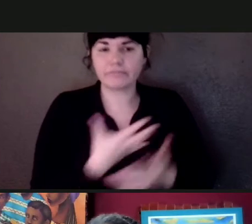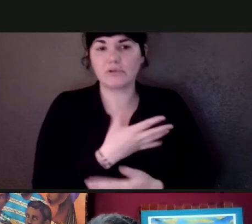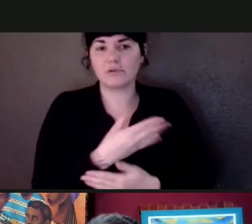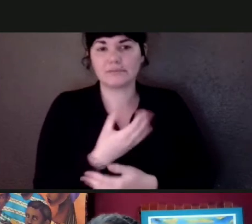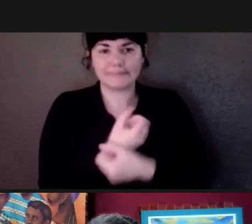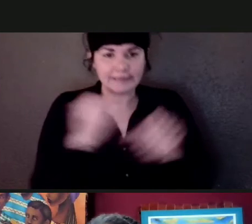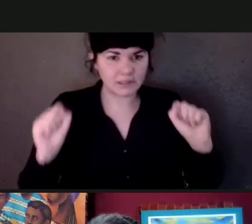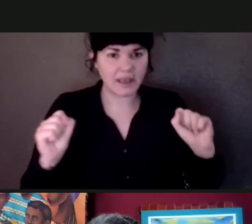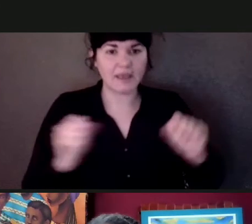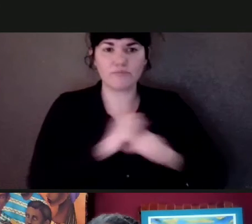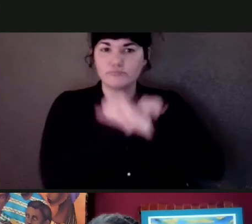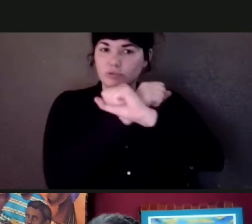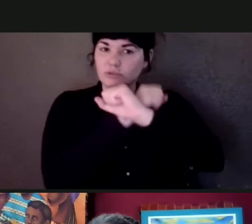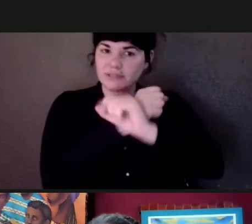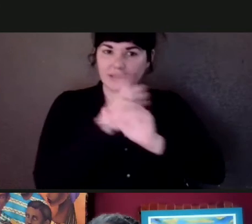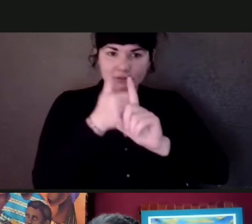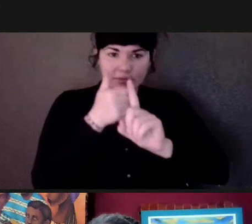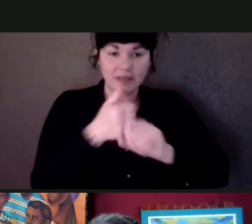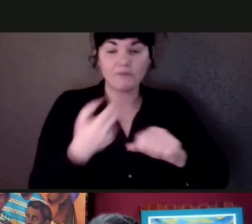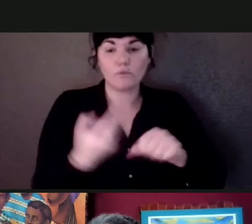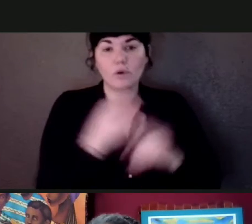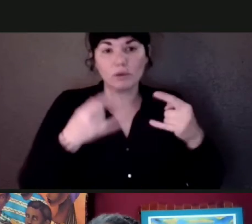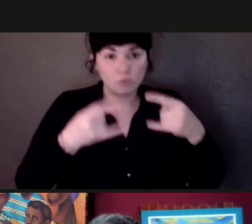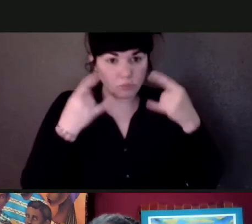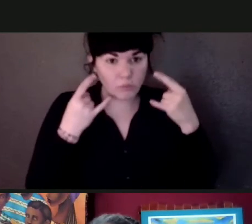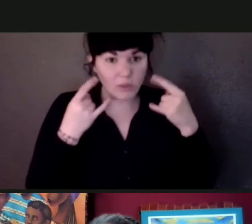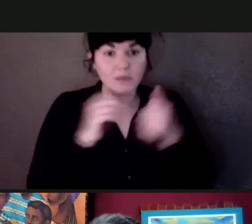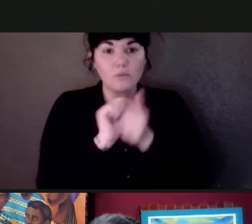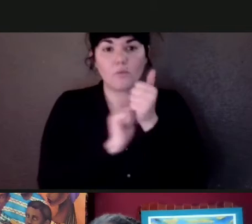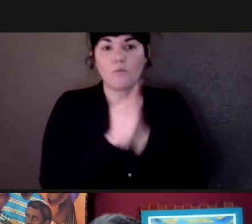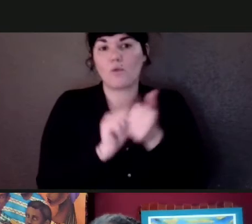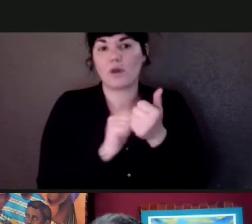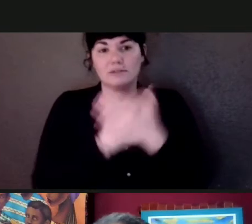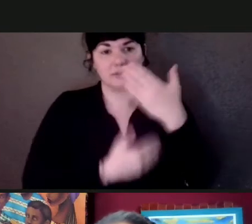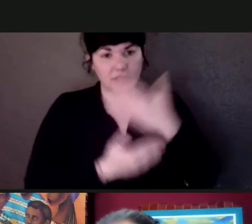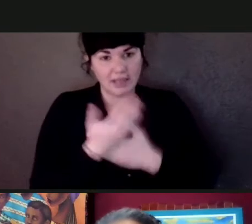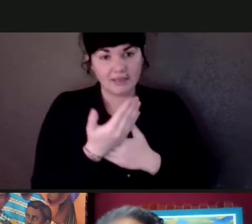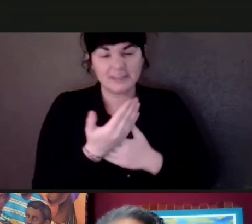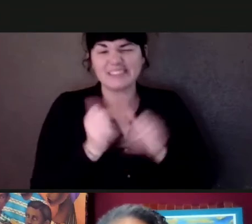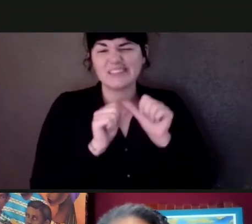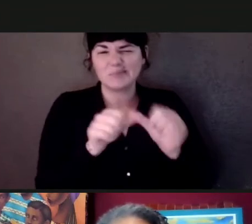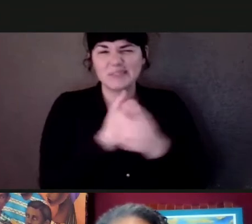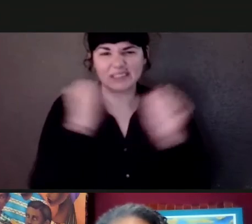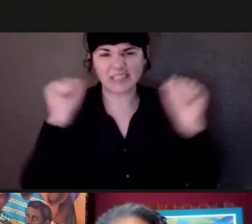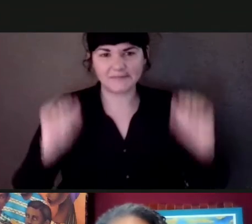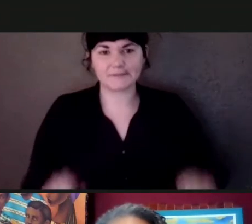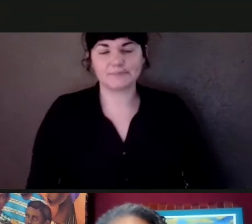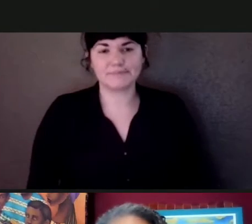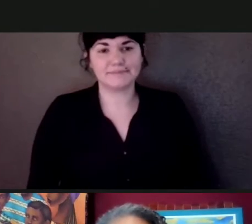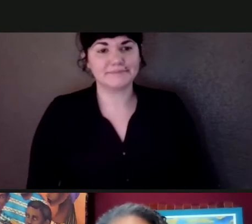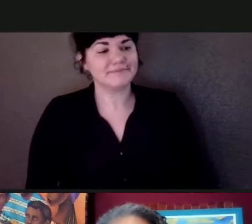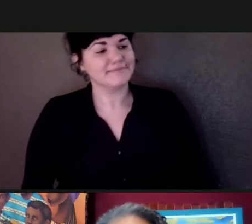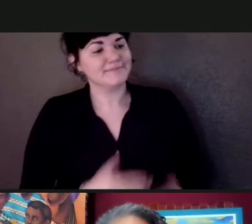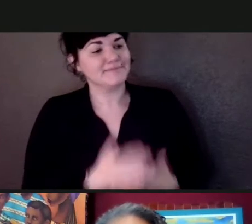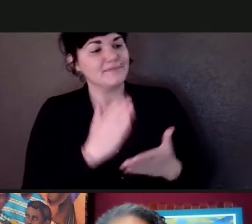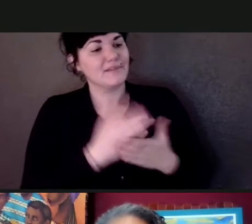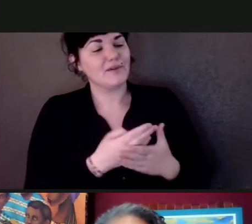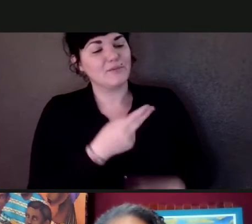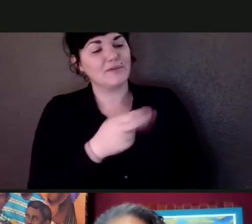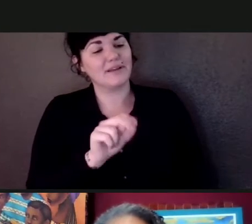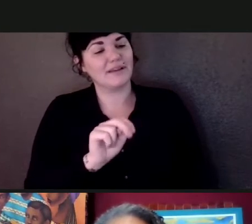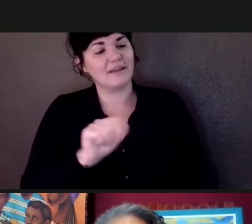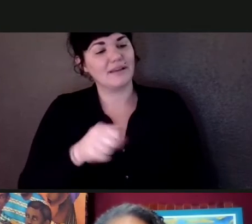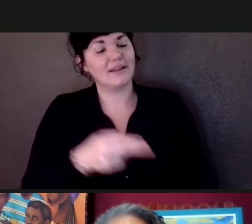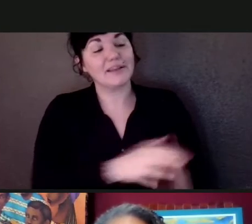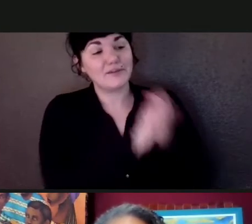you know, keep washing your hands and, you know, staying safe. Great. Hannah, well, congratulations. Maybe you could do like a